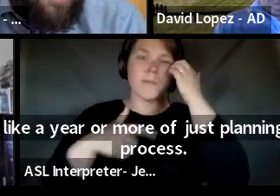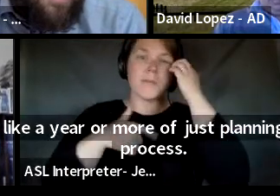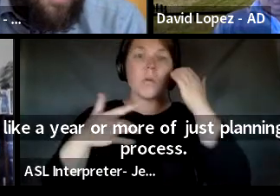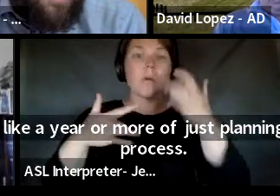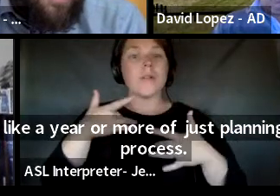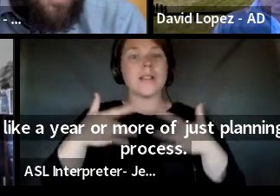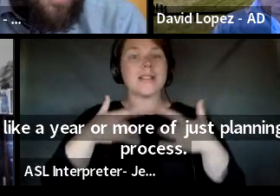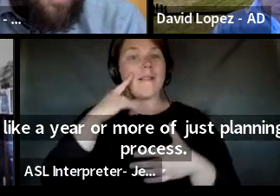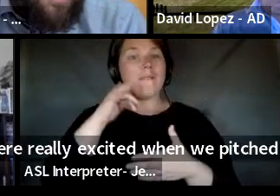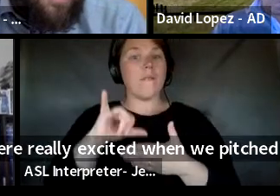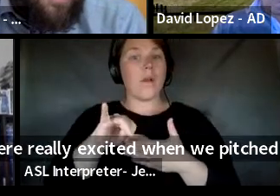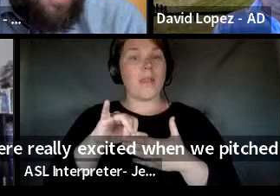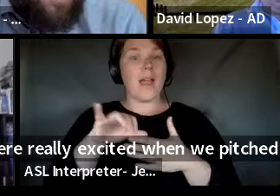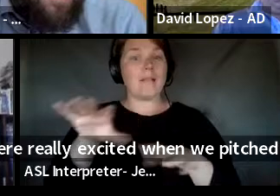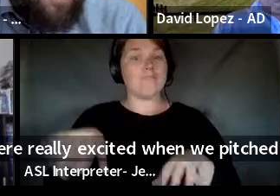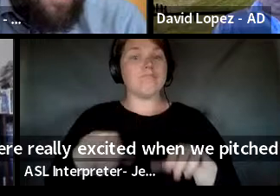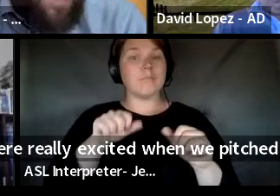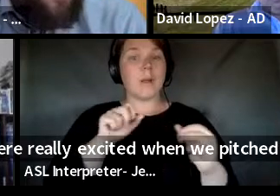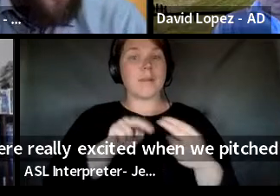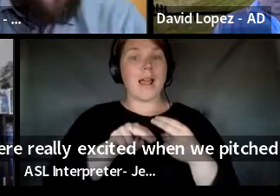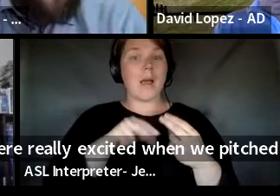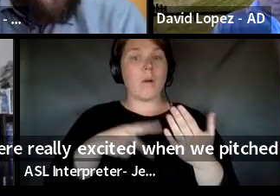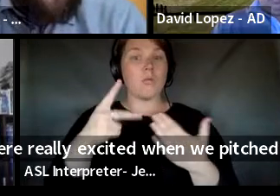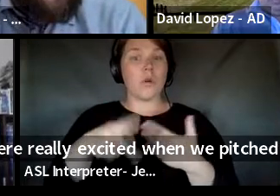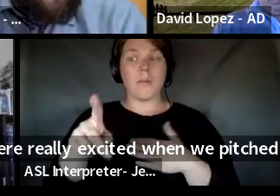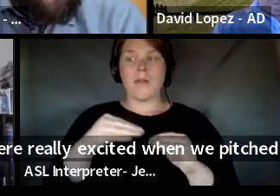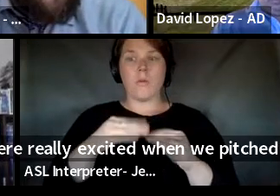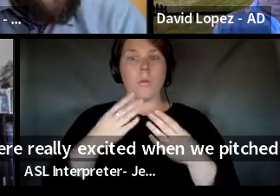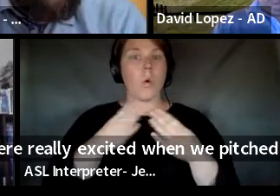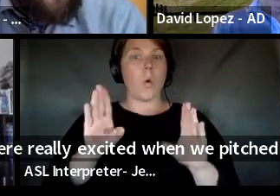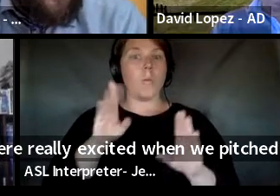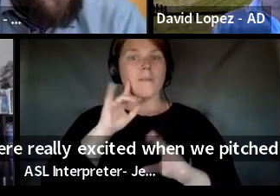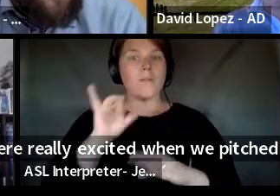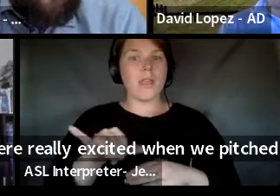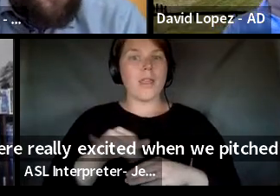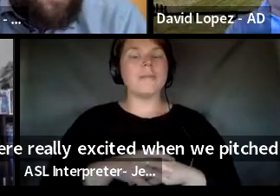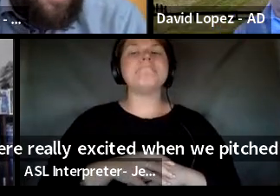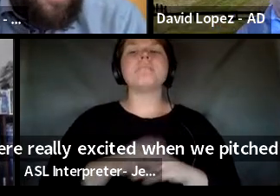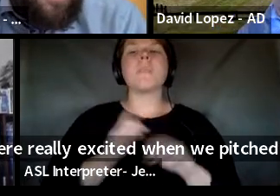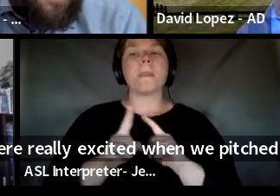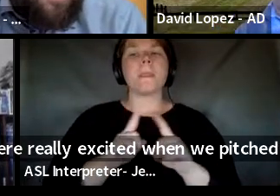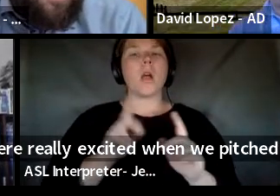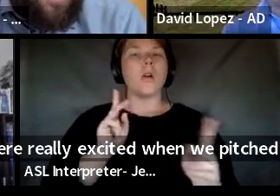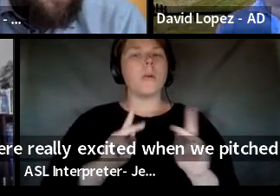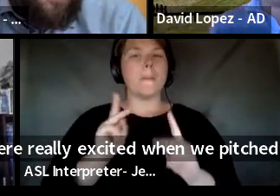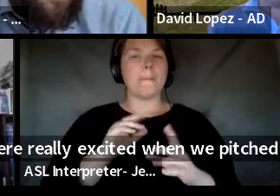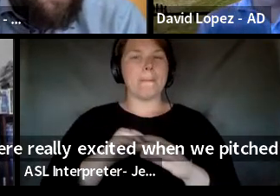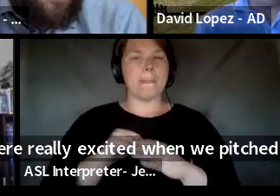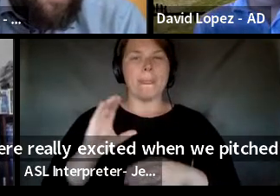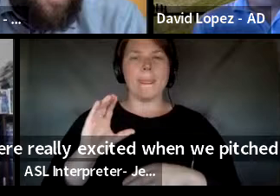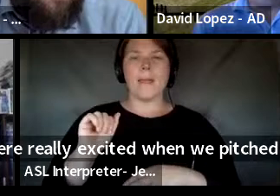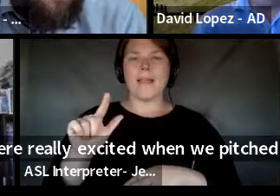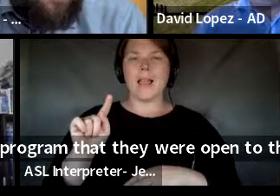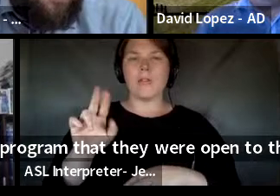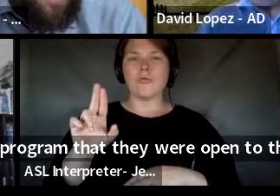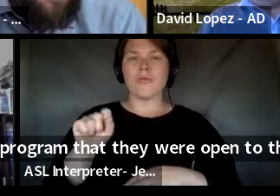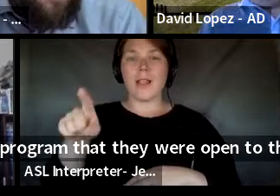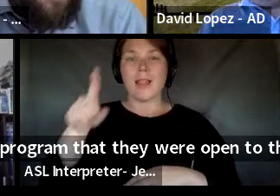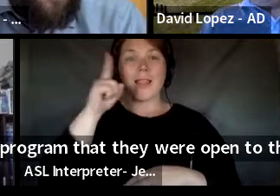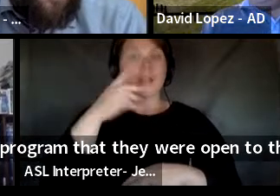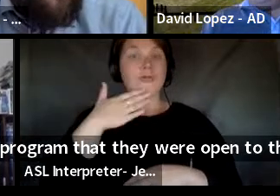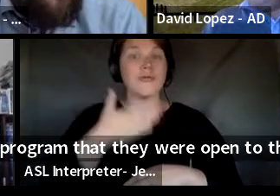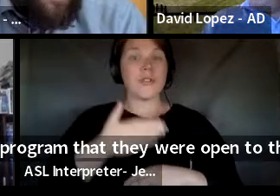the Adopt a Highway program that they were open to that, and that that the folks in Caltrans thought that that would be a good route.